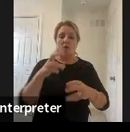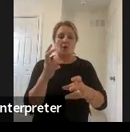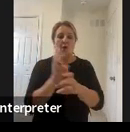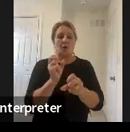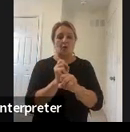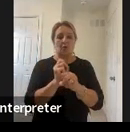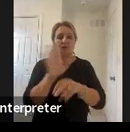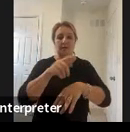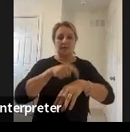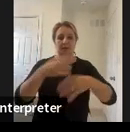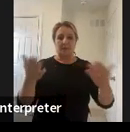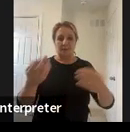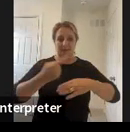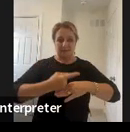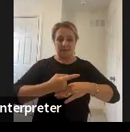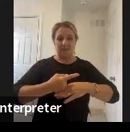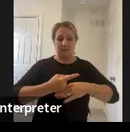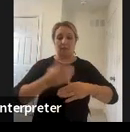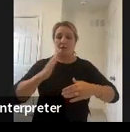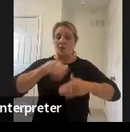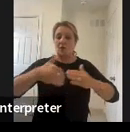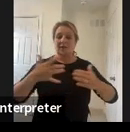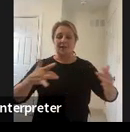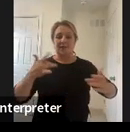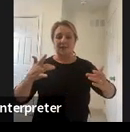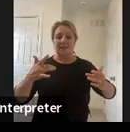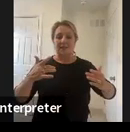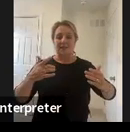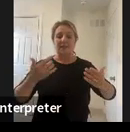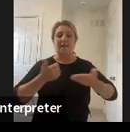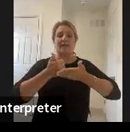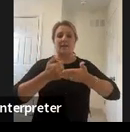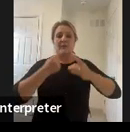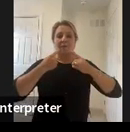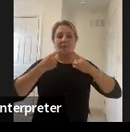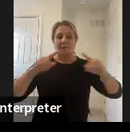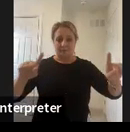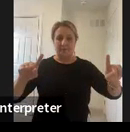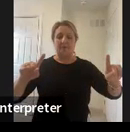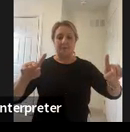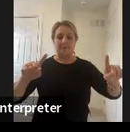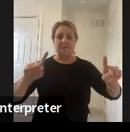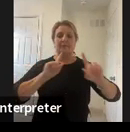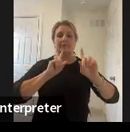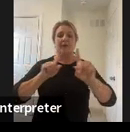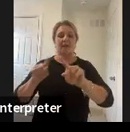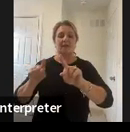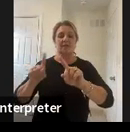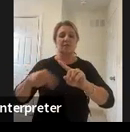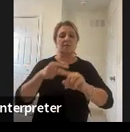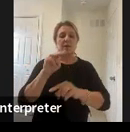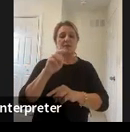time tonight. We all are excited to give our community the answers and resources needed about monkeypox. So let's get